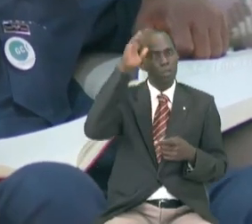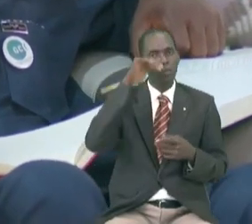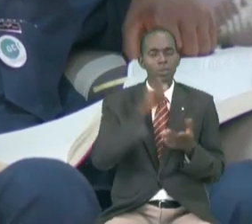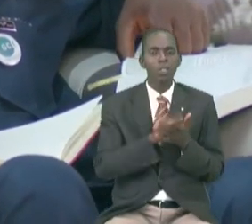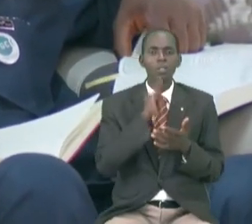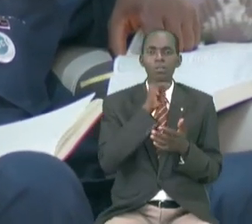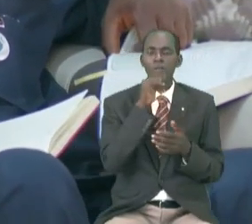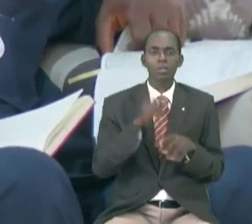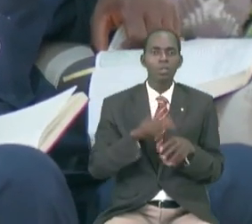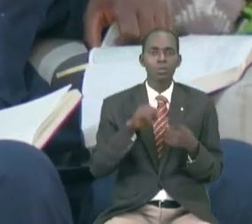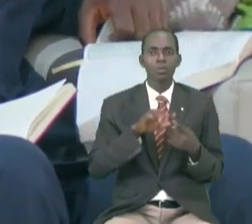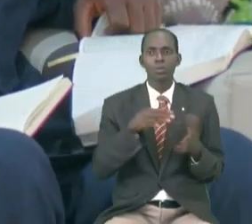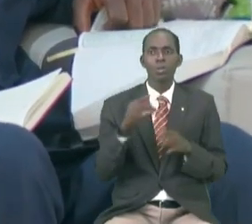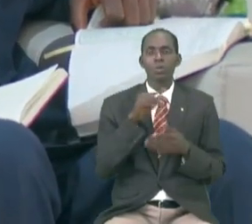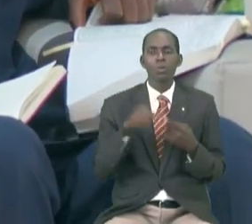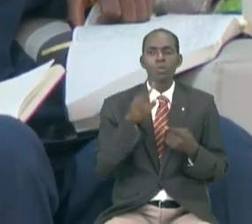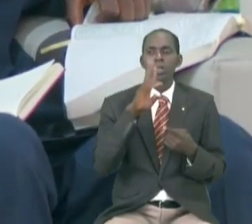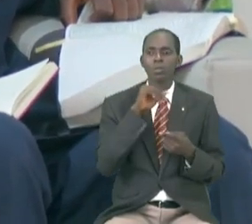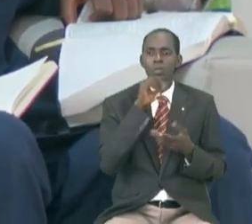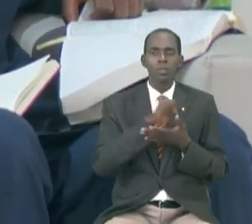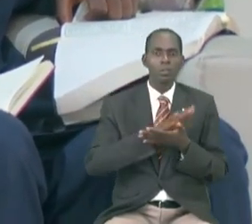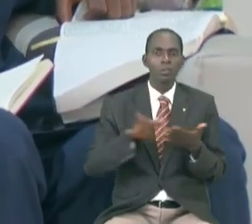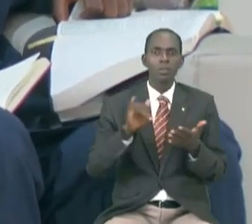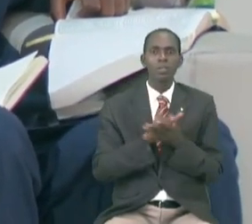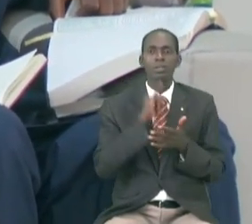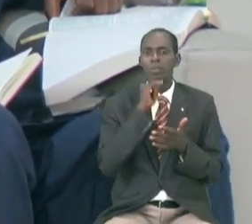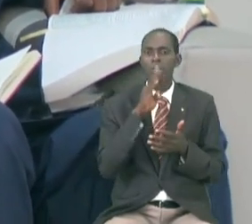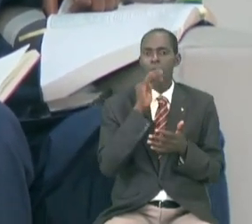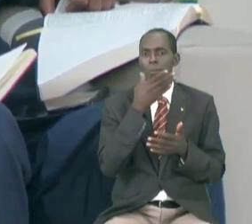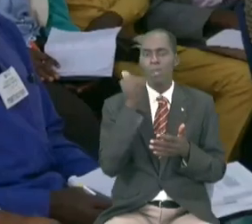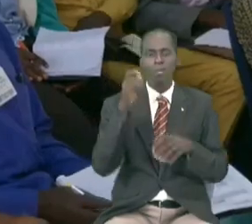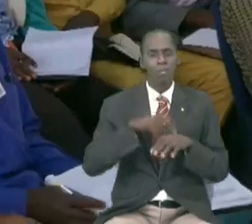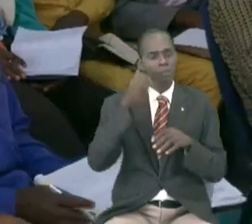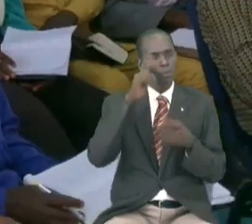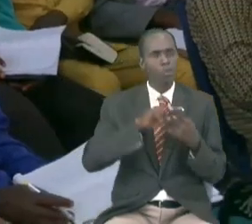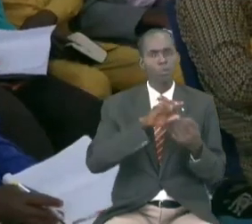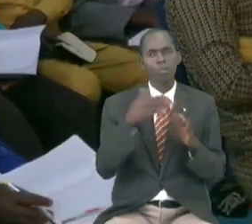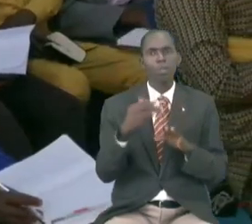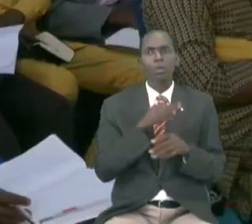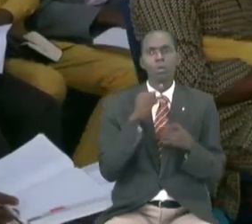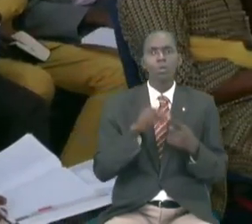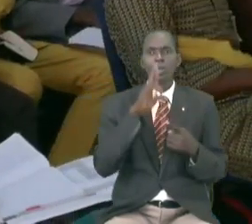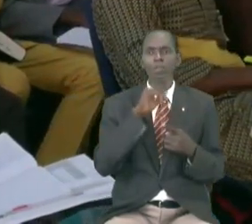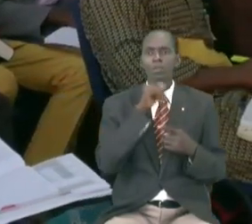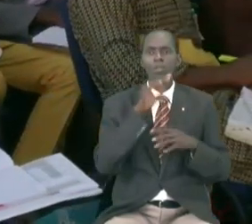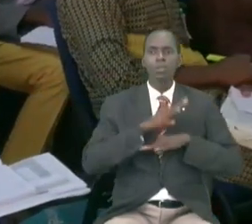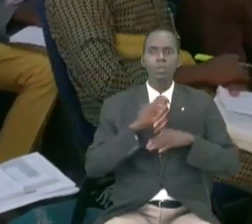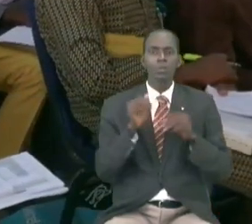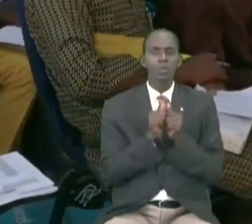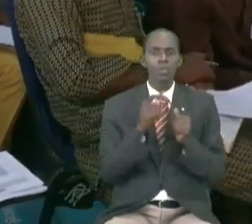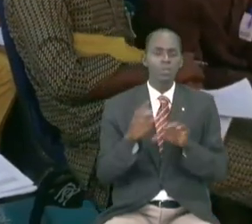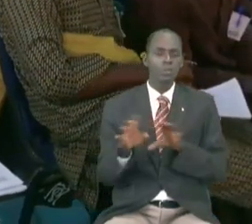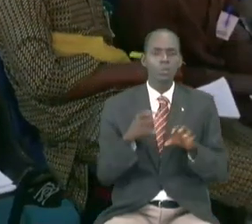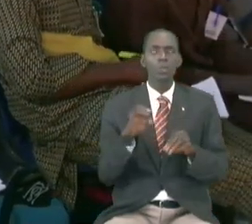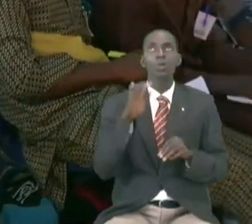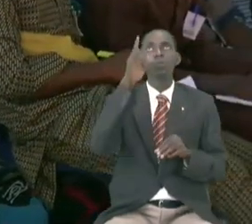doings of God and the deeds of God, that's not the best time to die. When you are not happy with what heaven is happy with, that's not the